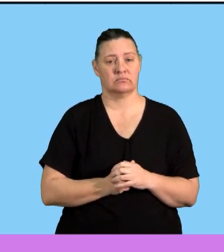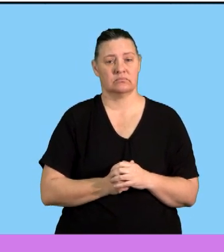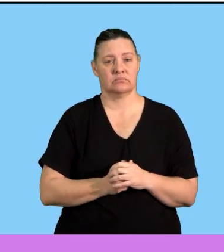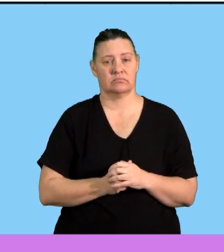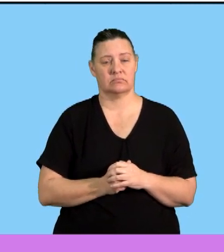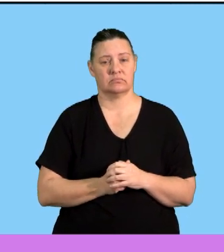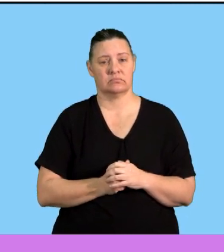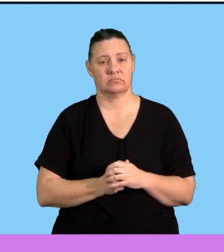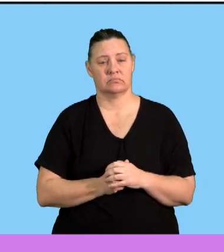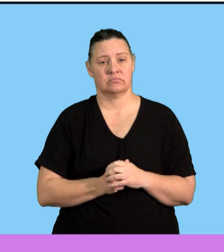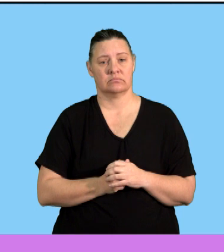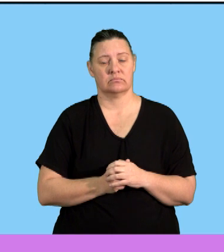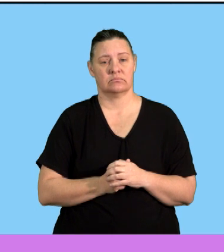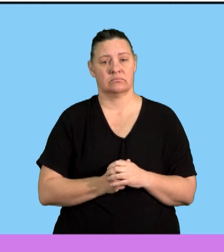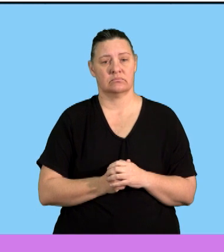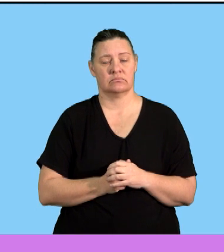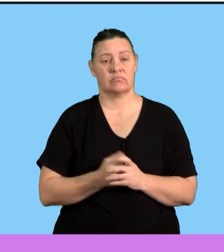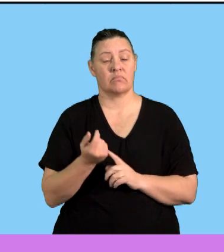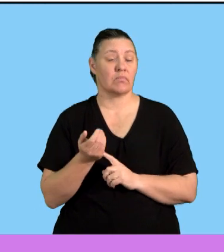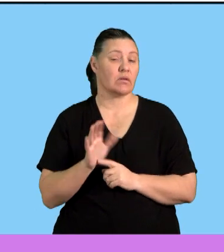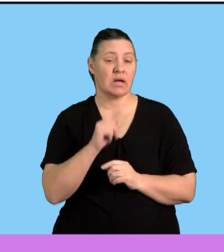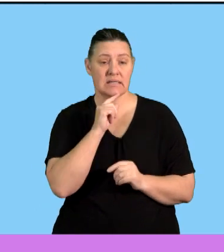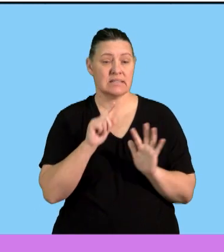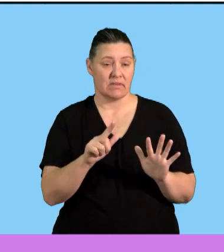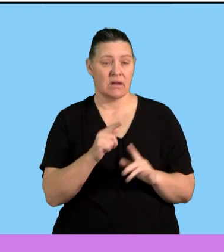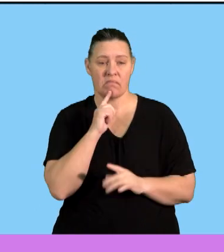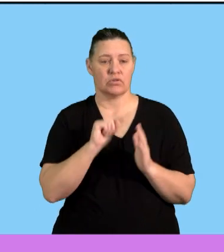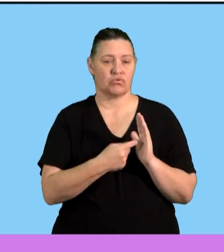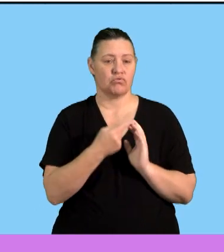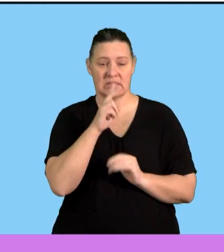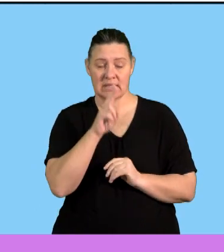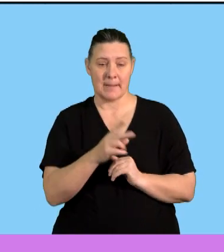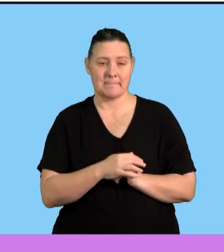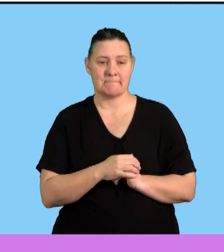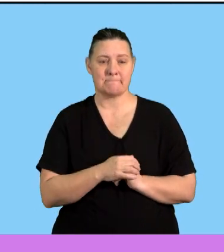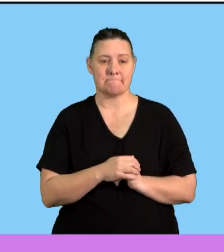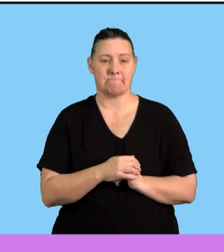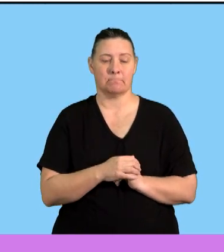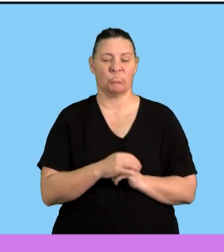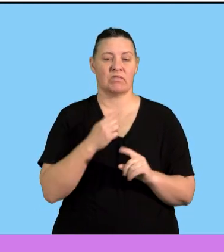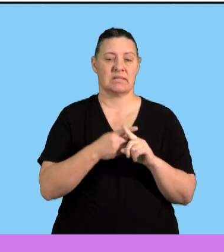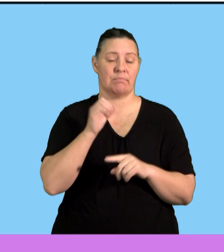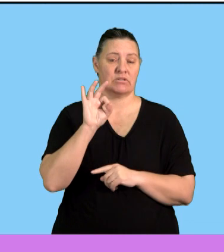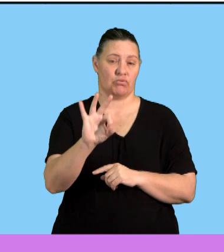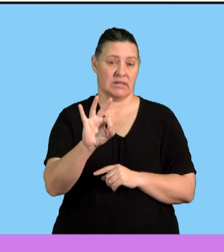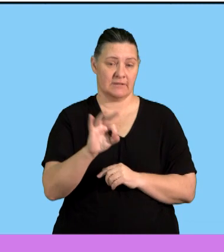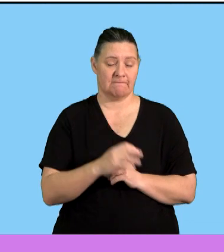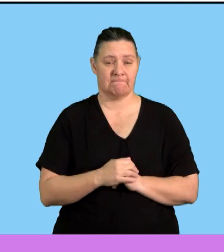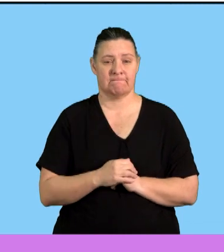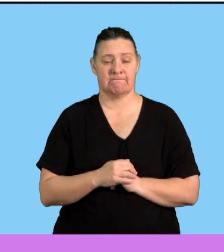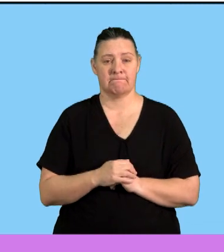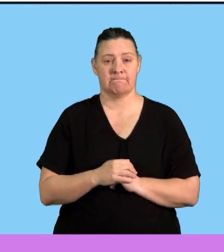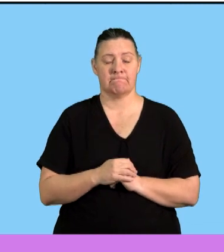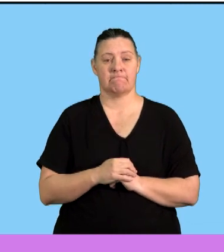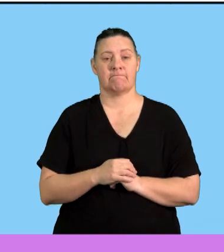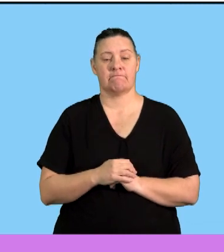step number 7, can you see here we indicated the screws, and there we can clearly see it says times 3. Okay, so